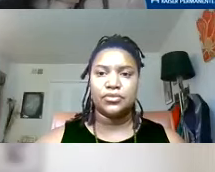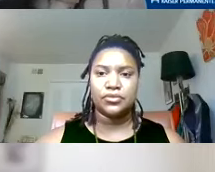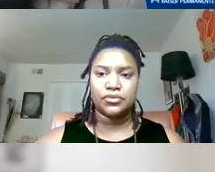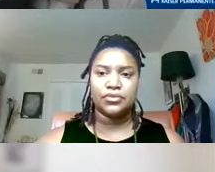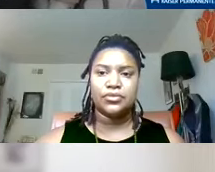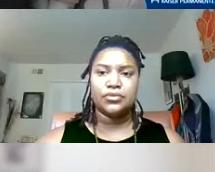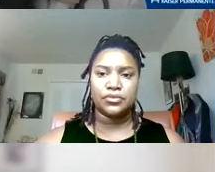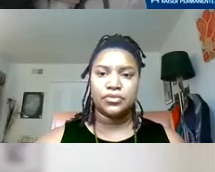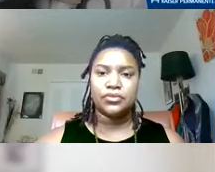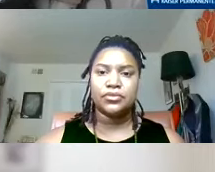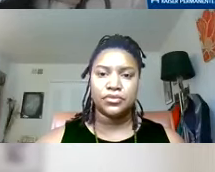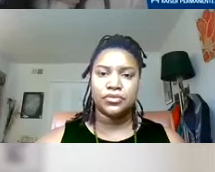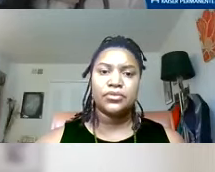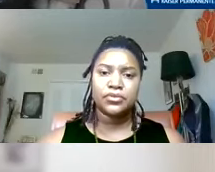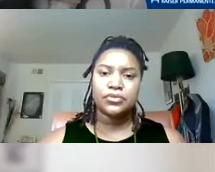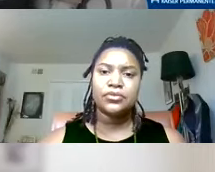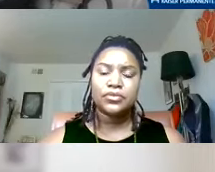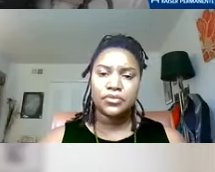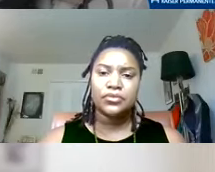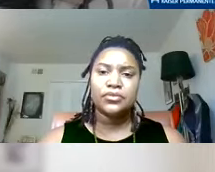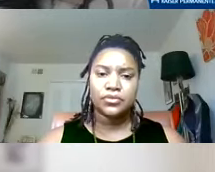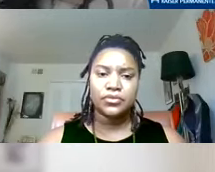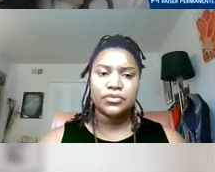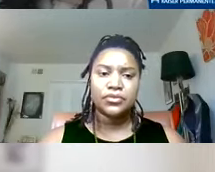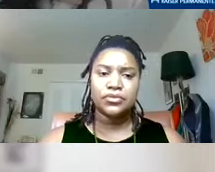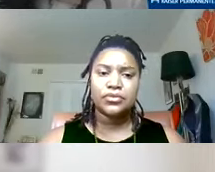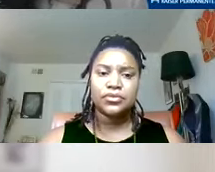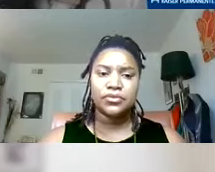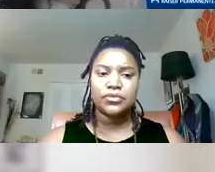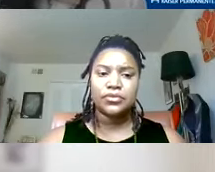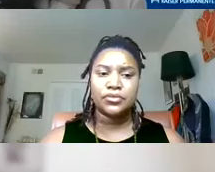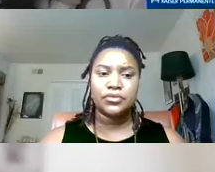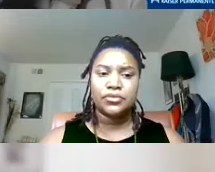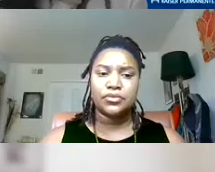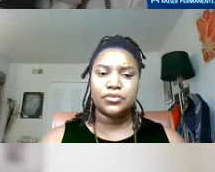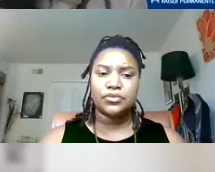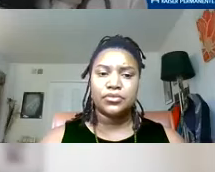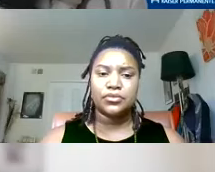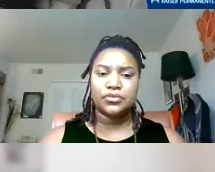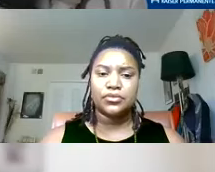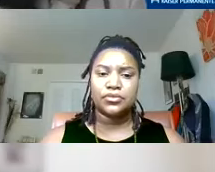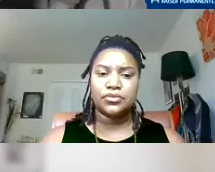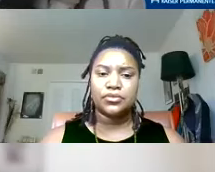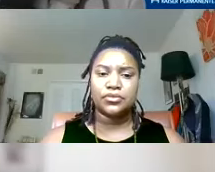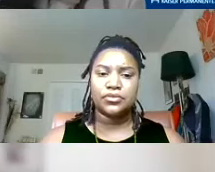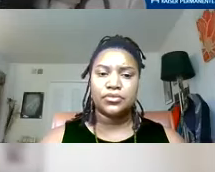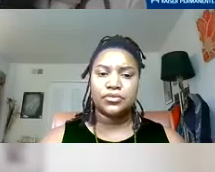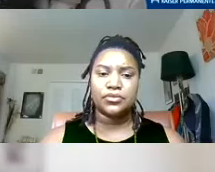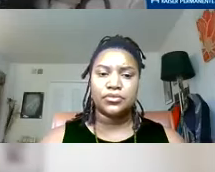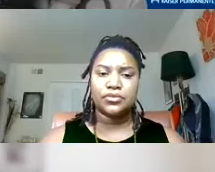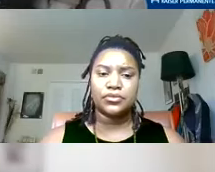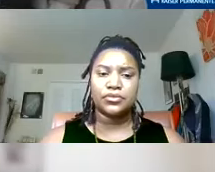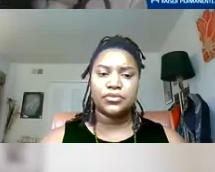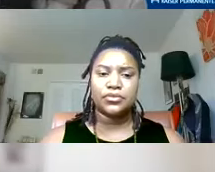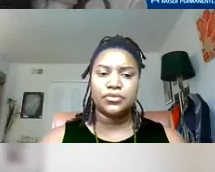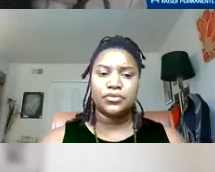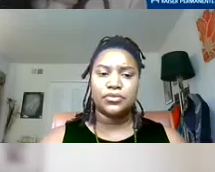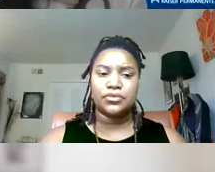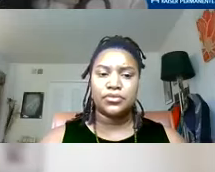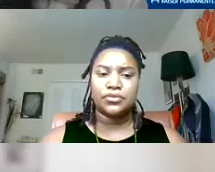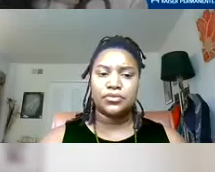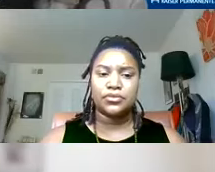at this point in the conversation, your personal story is probably going to have more weight than any of the history of what went into the development.